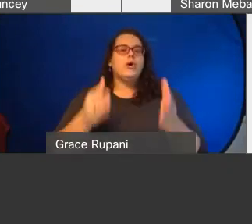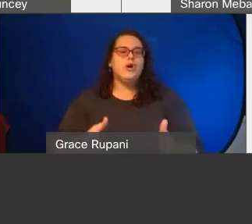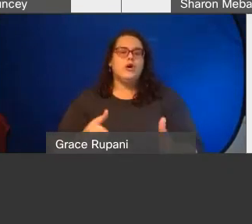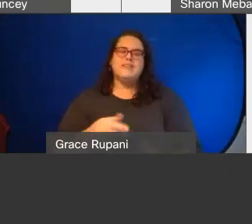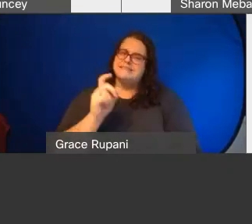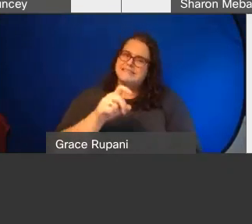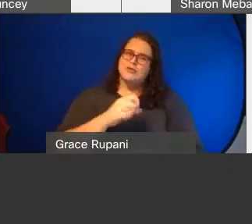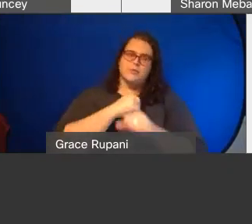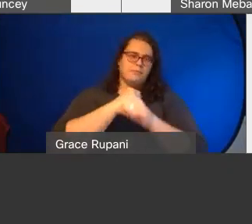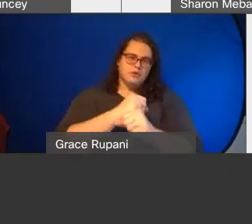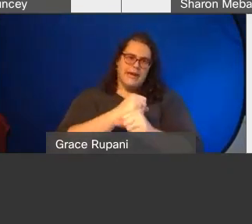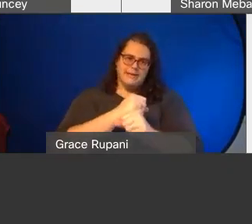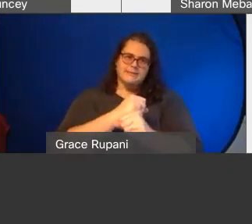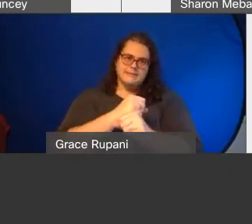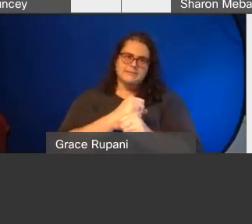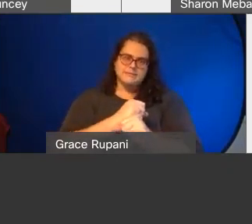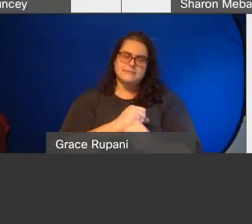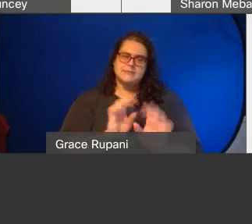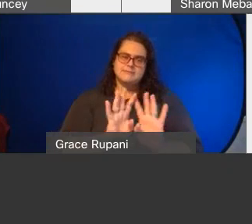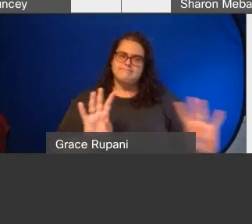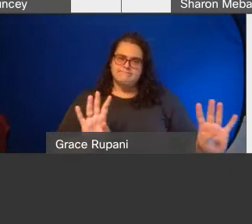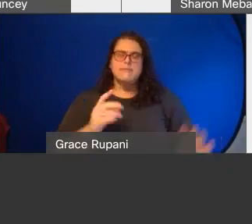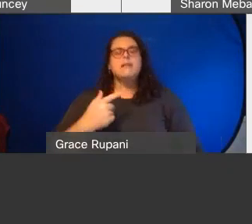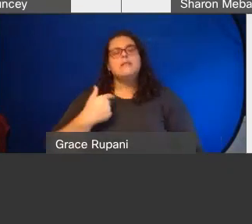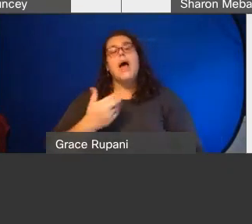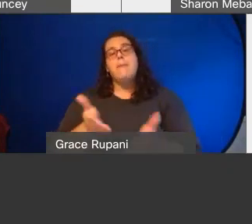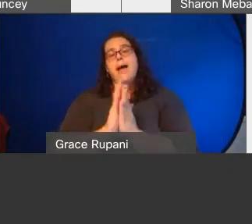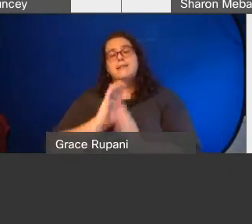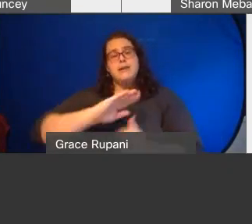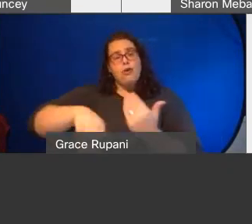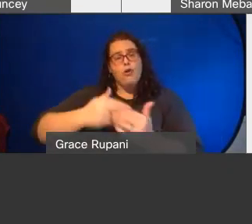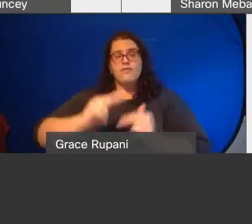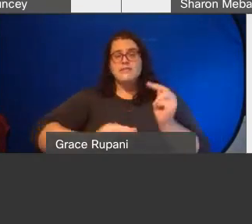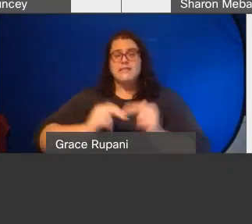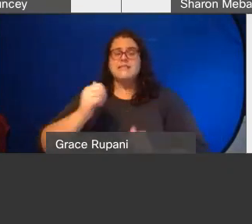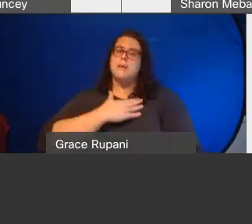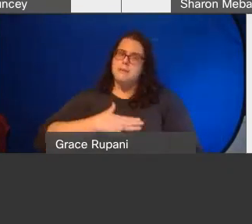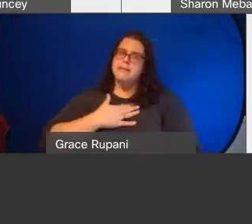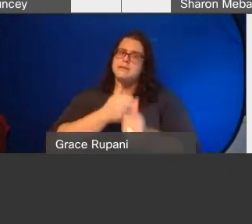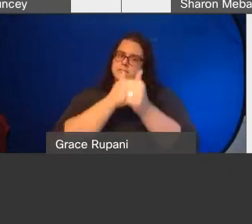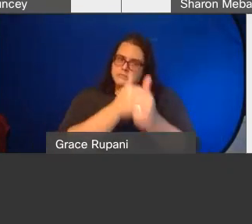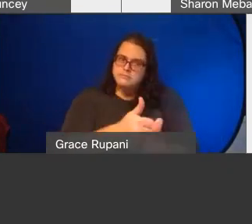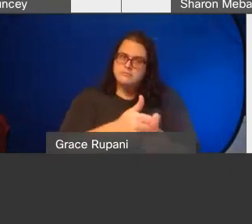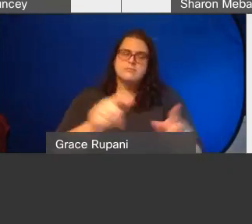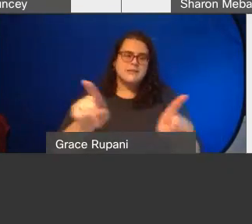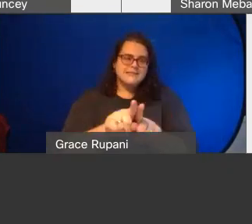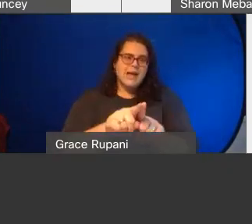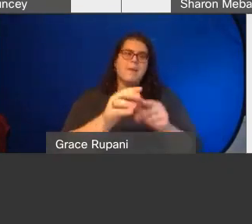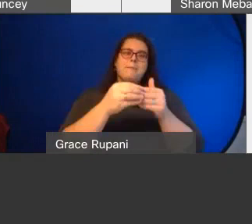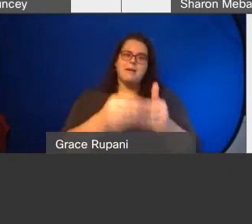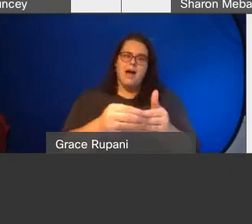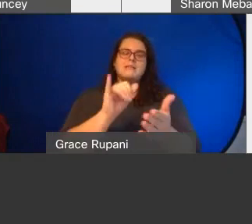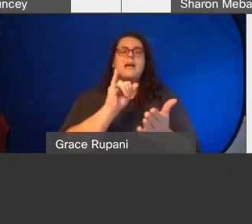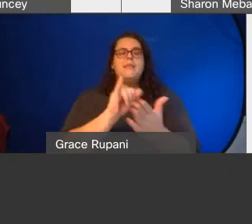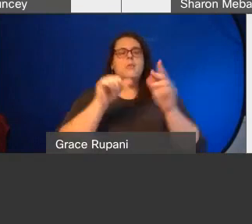that all of our facilities do abide by this guidance that has been placed on